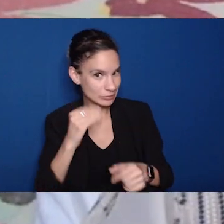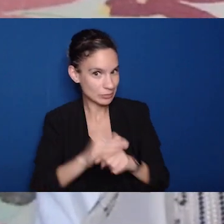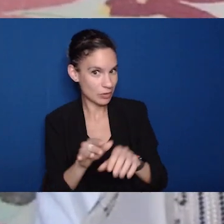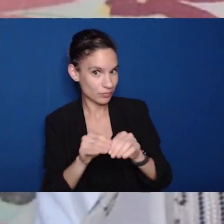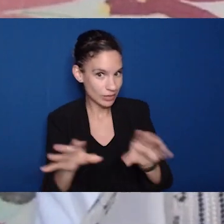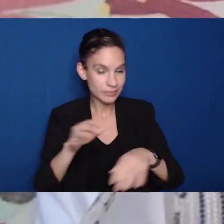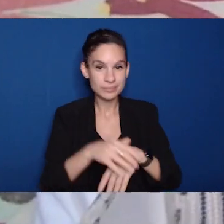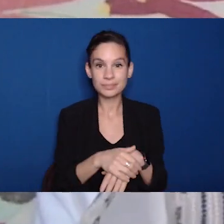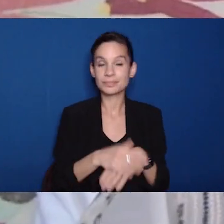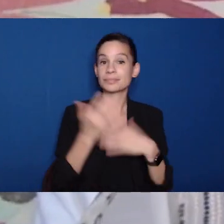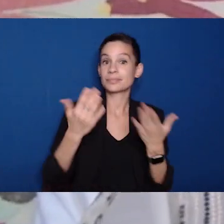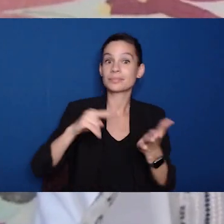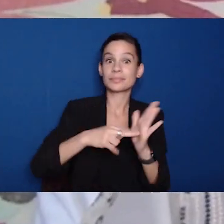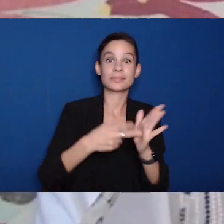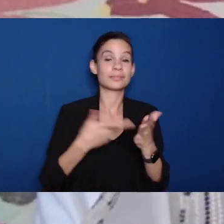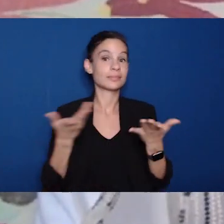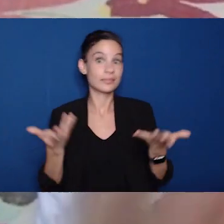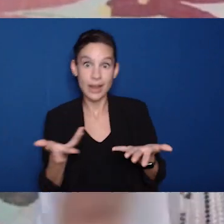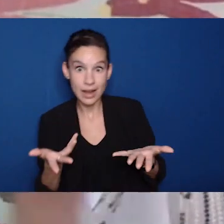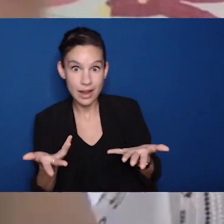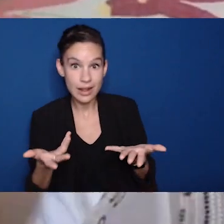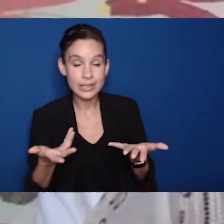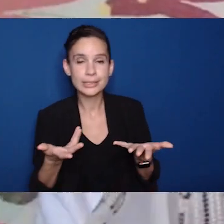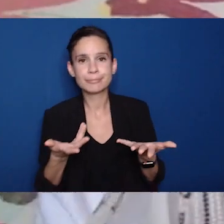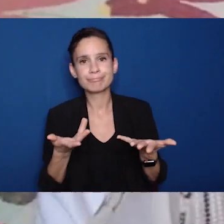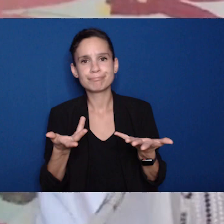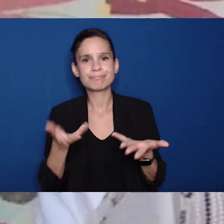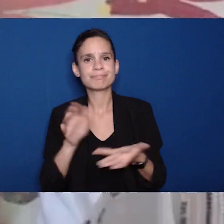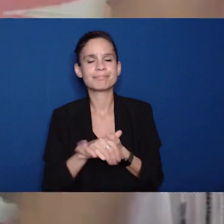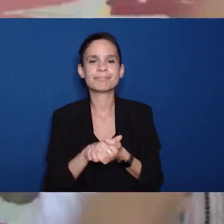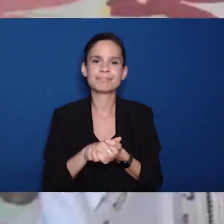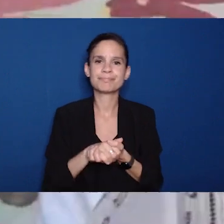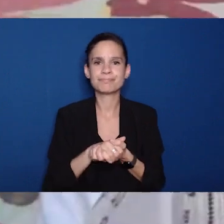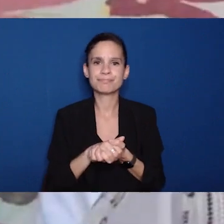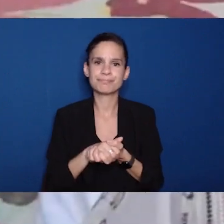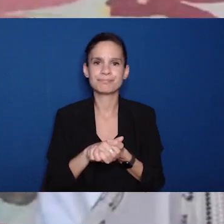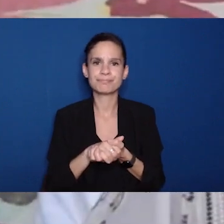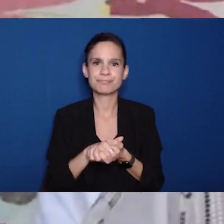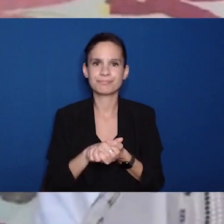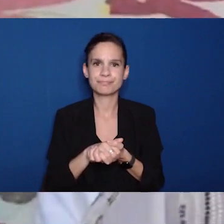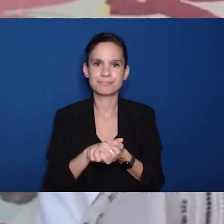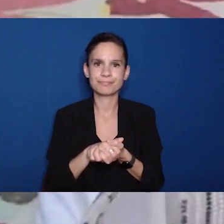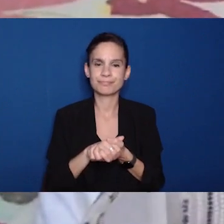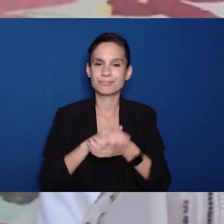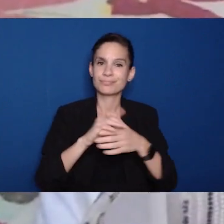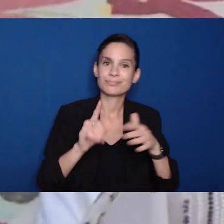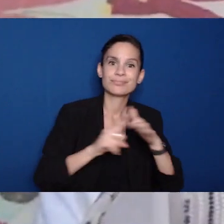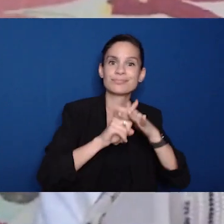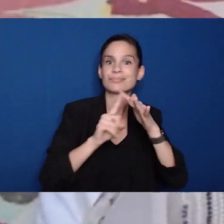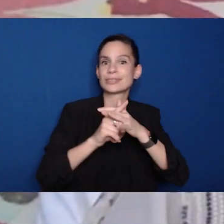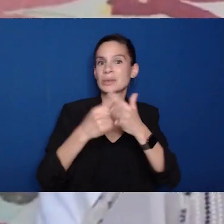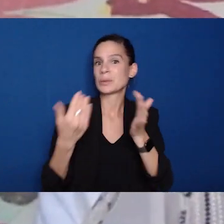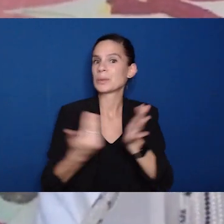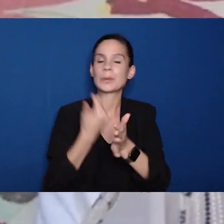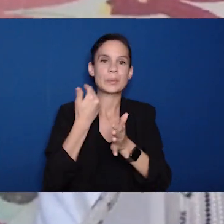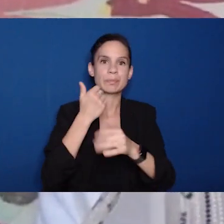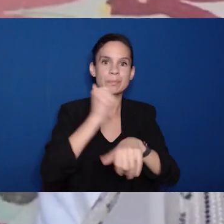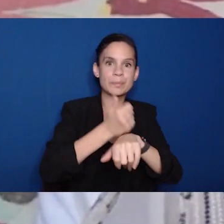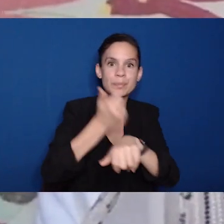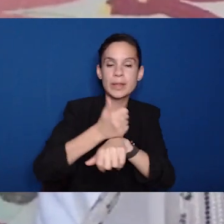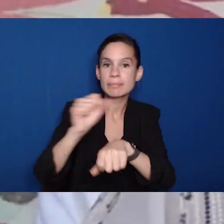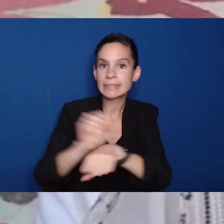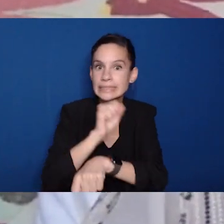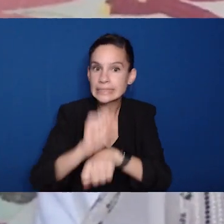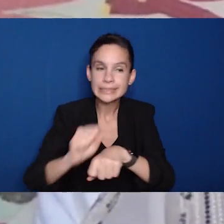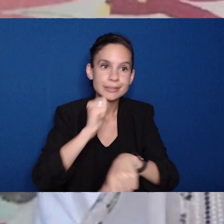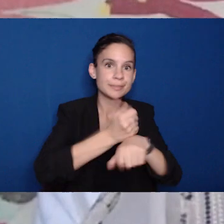could mean a resurgence or an emergence of new kinds of